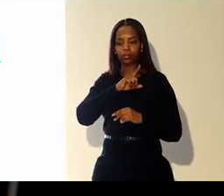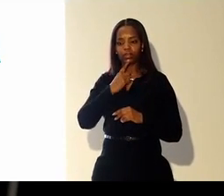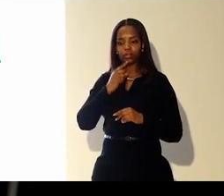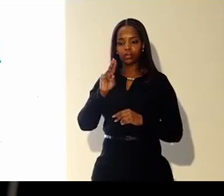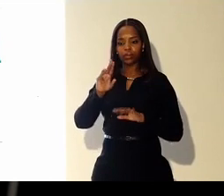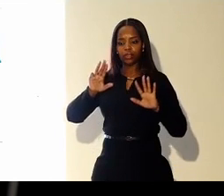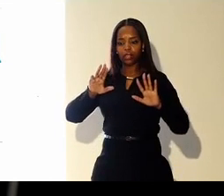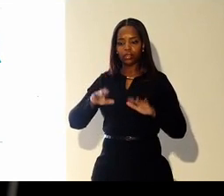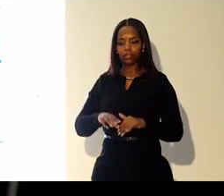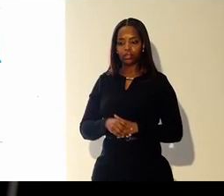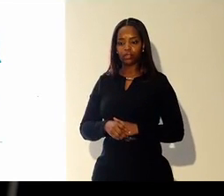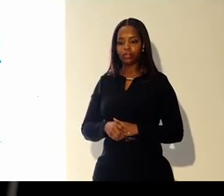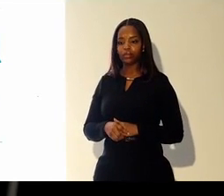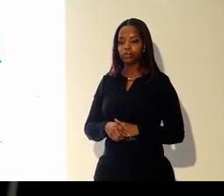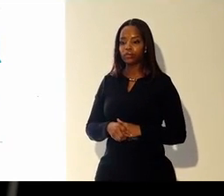I am